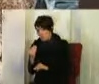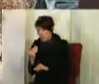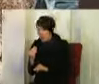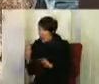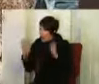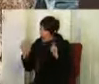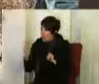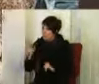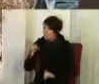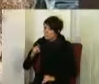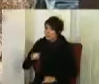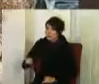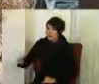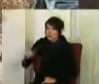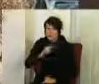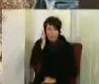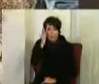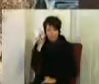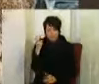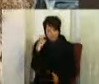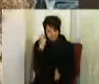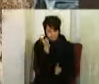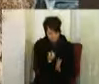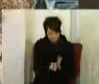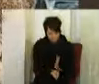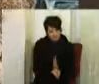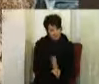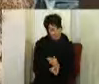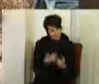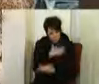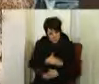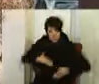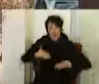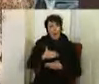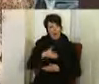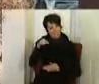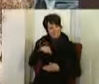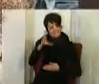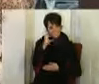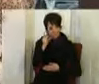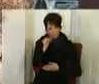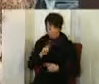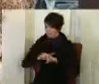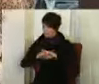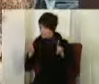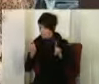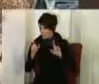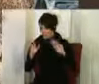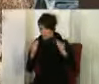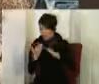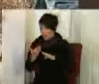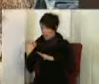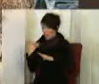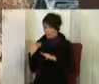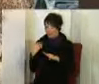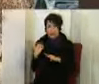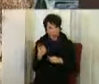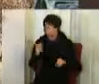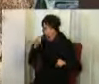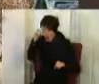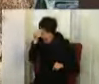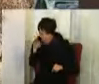with this sermon series, that you will find Advent to be a little different experience for you this year. That's not meaning that we're not going to be celebrating the birth of